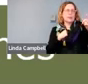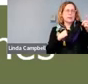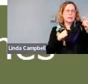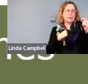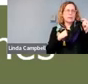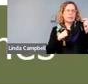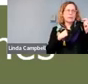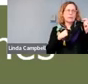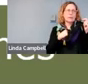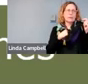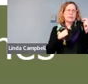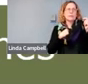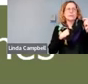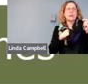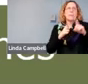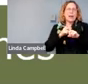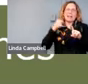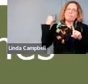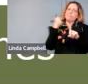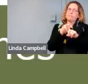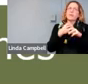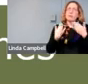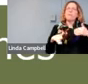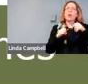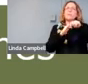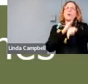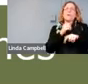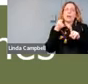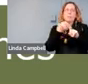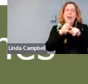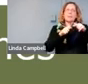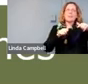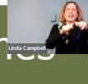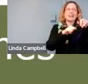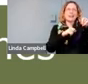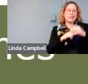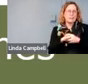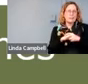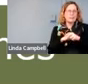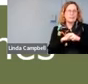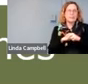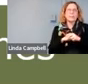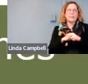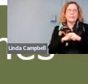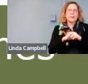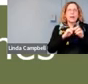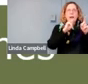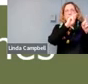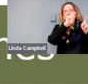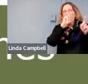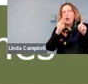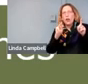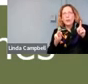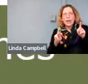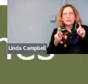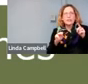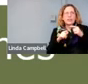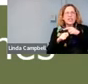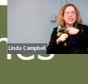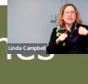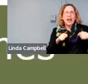It is localized to one lake in Dartmouth, but is in a very profound impact to that one